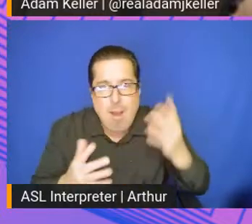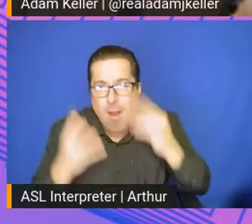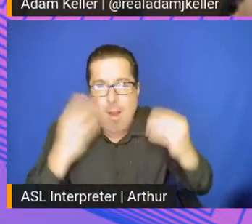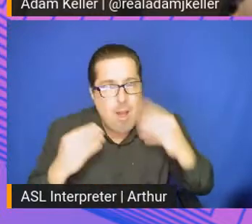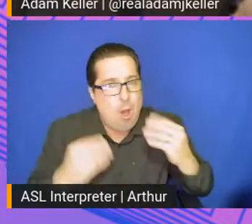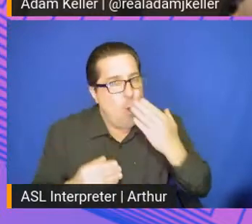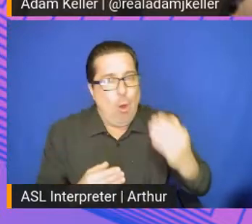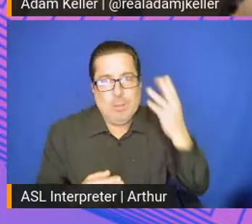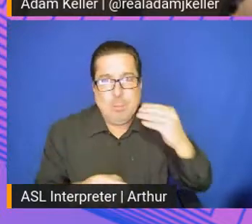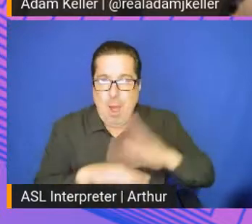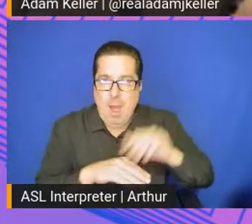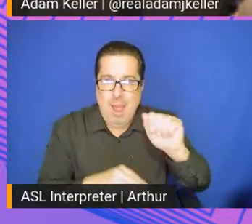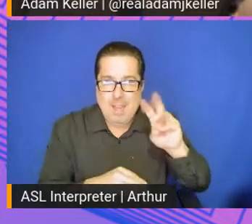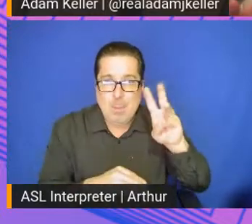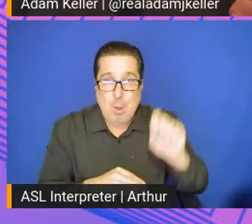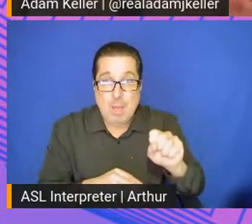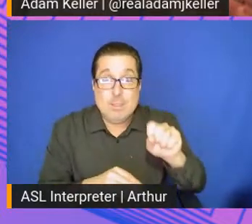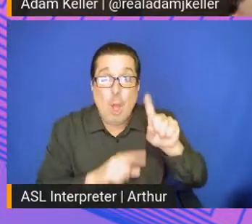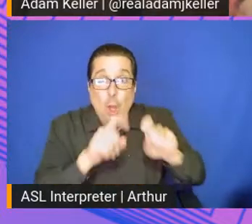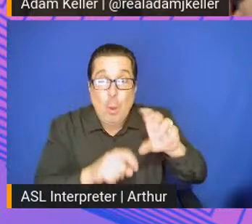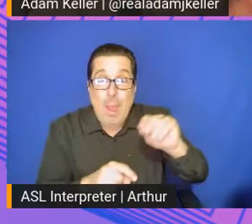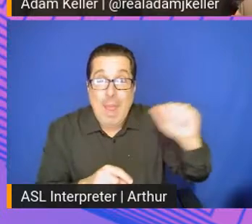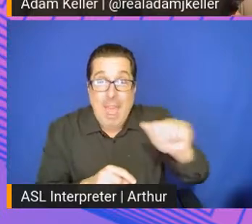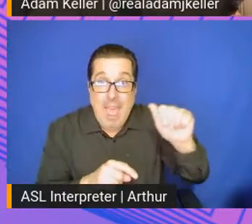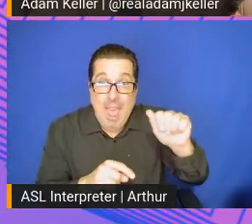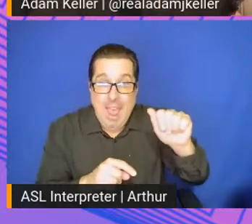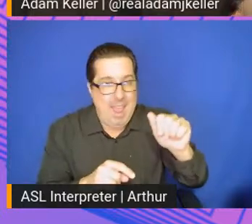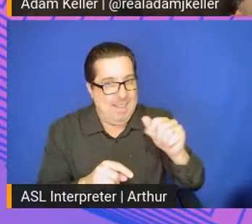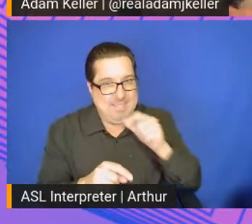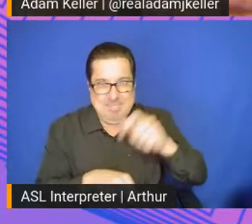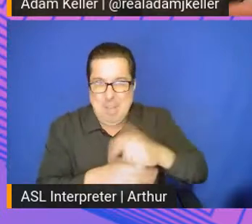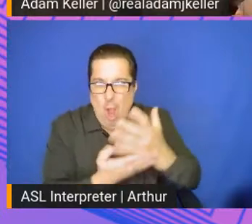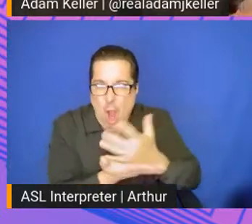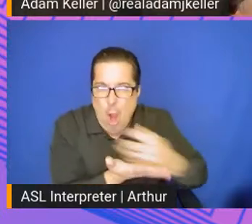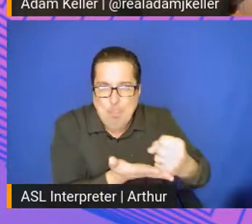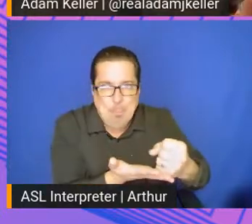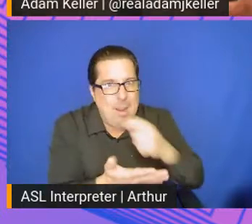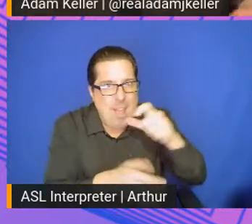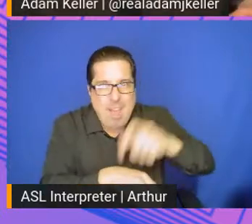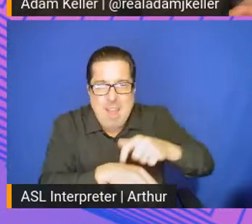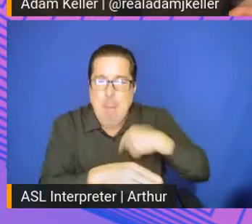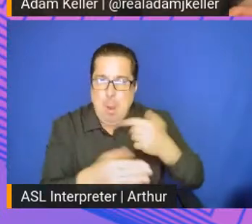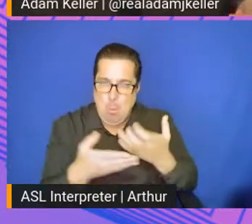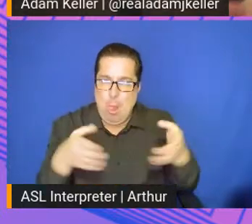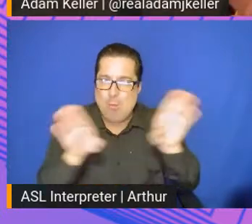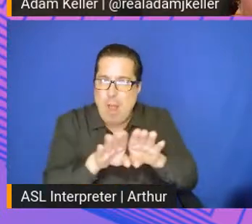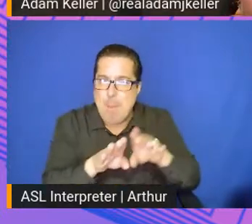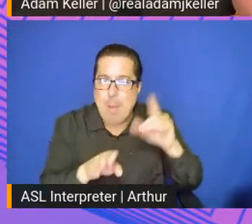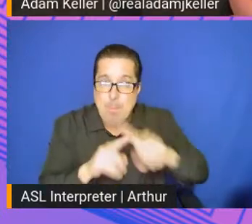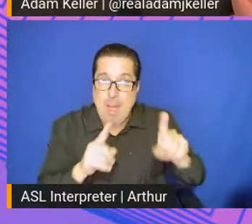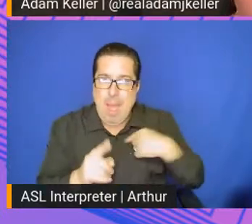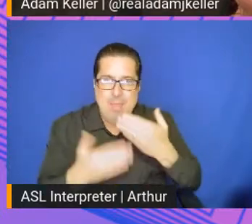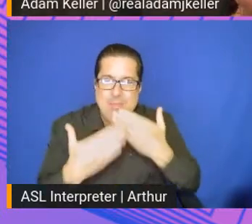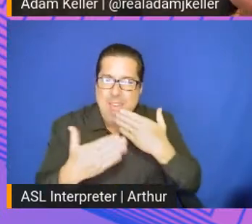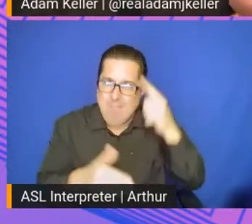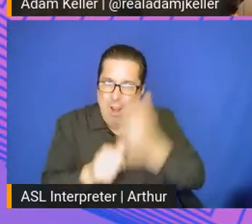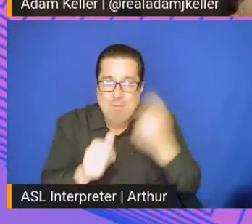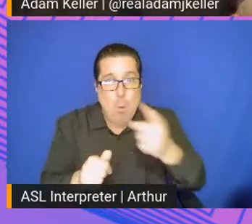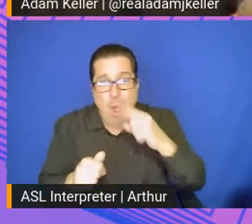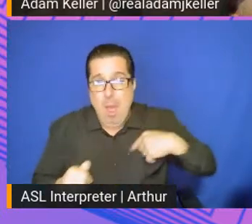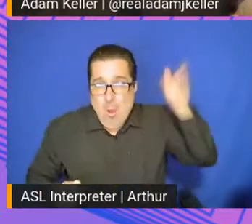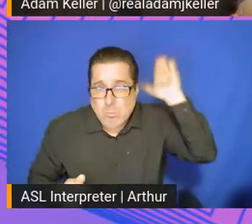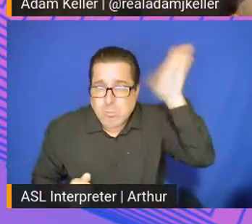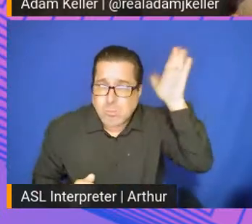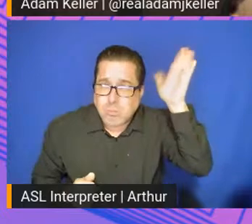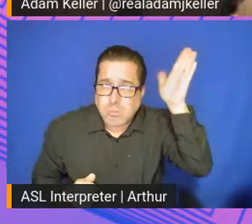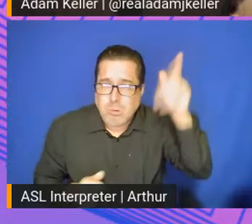don't think there's time for Q&A today, but I'm going to wrap it here. And I just want to thank everybody for listening to me for however long I talked. And you can always